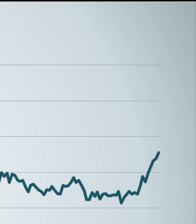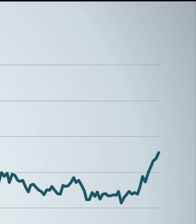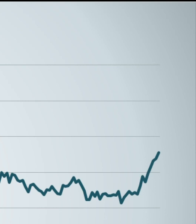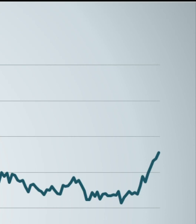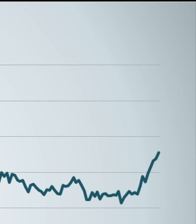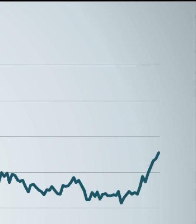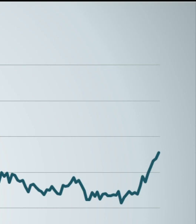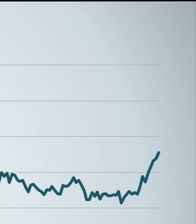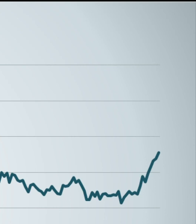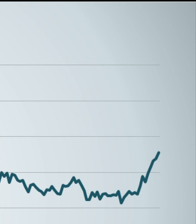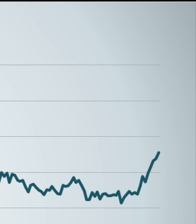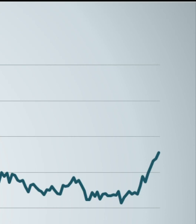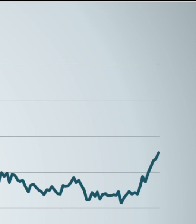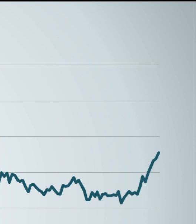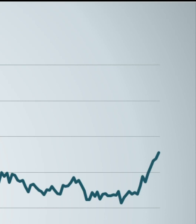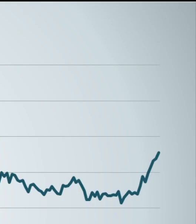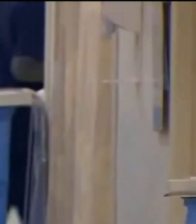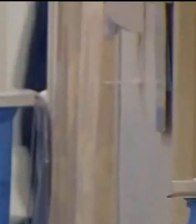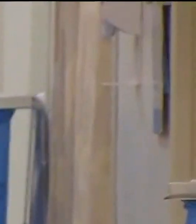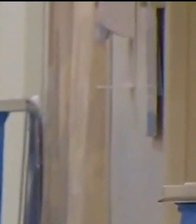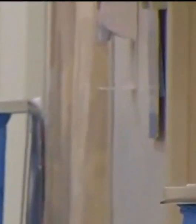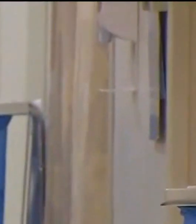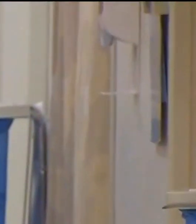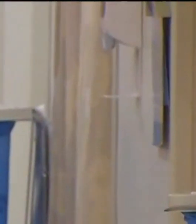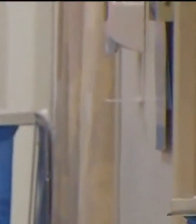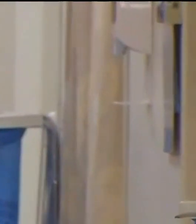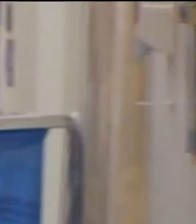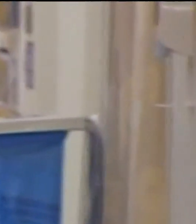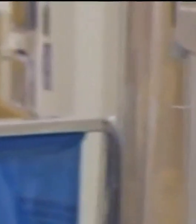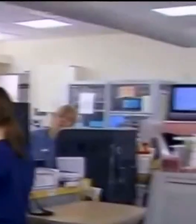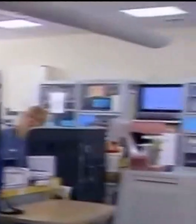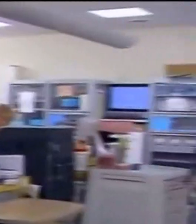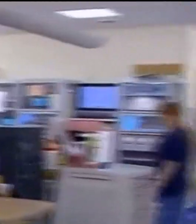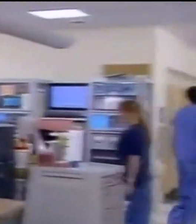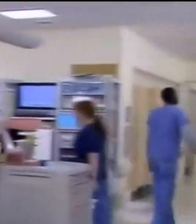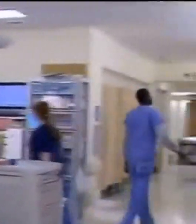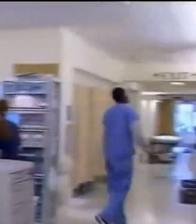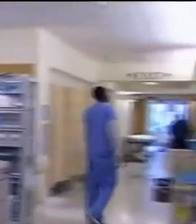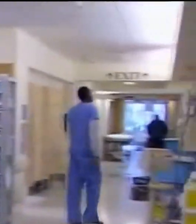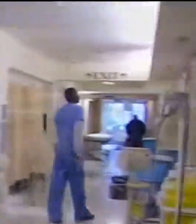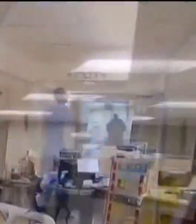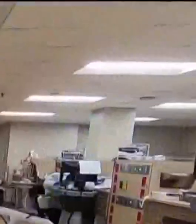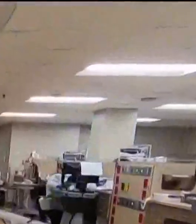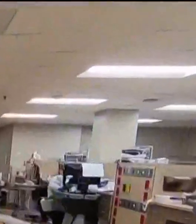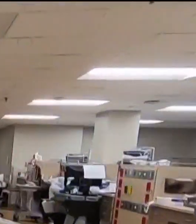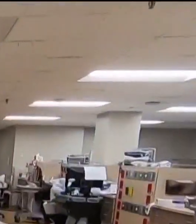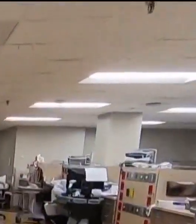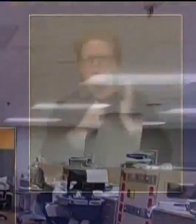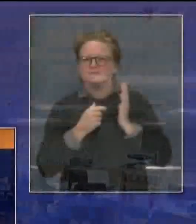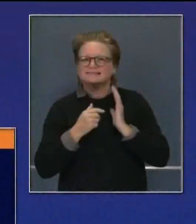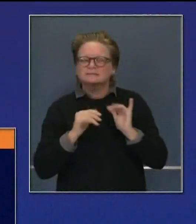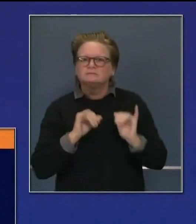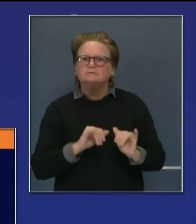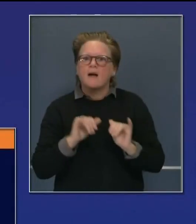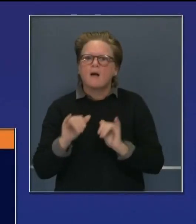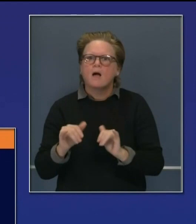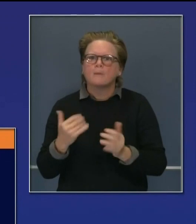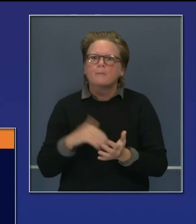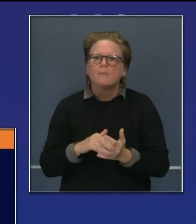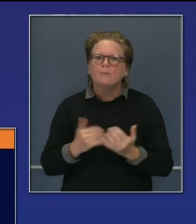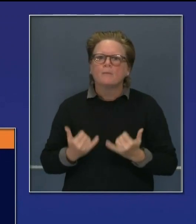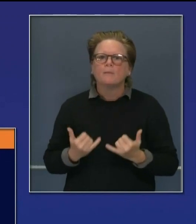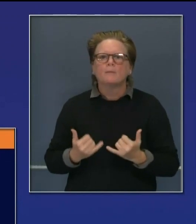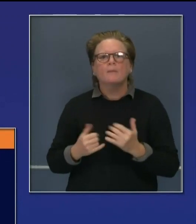curve seen during the 1918 flu. This was anticipated. No one is surprised by this. If this